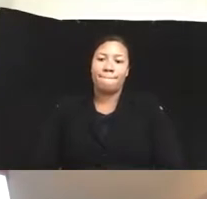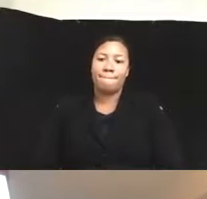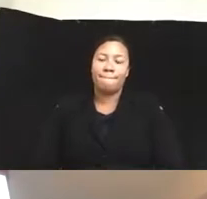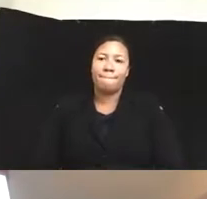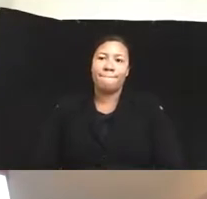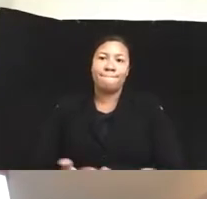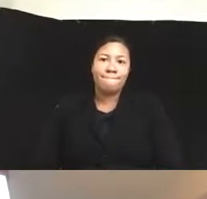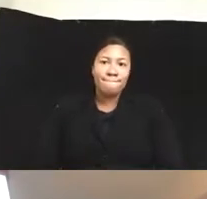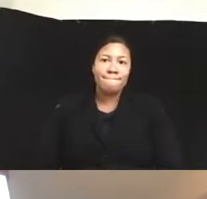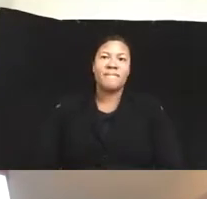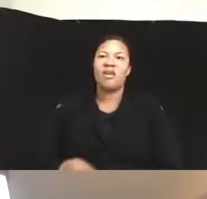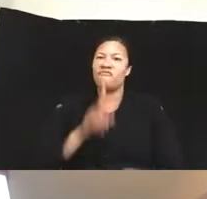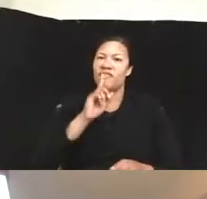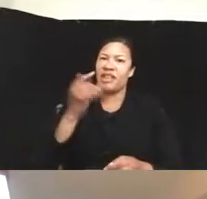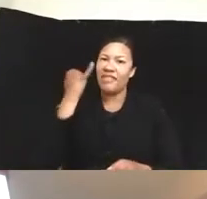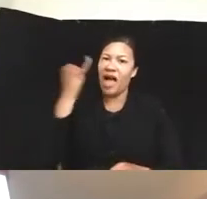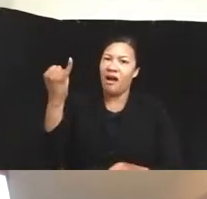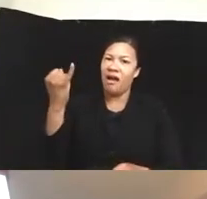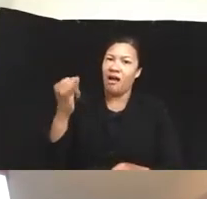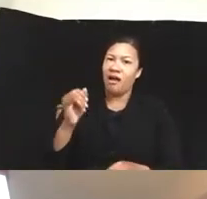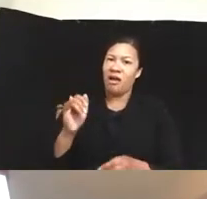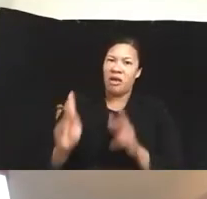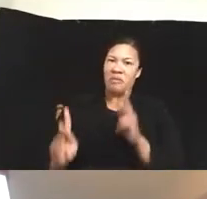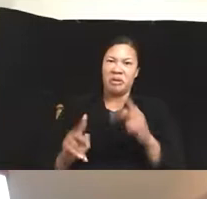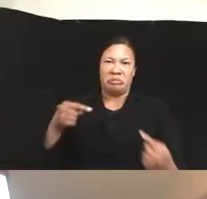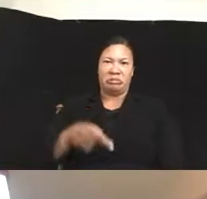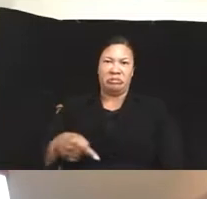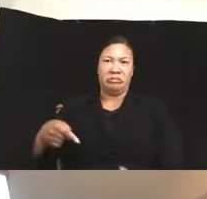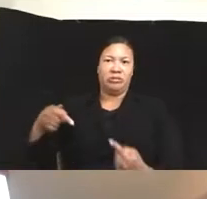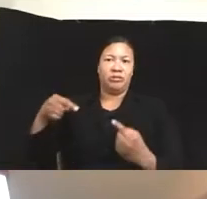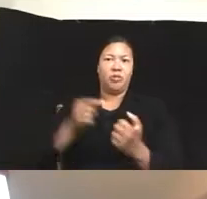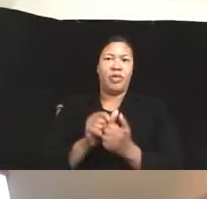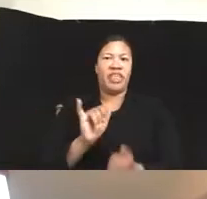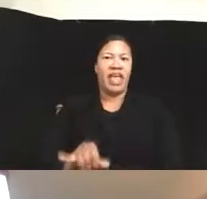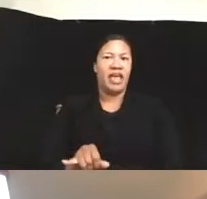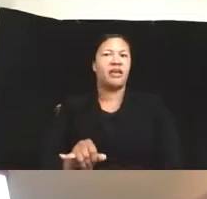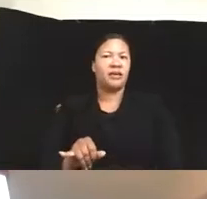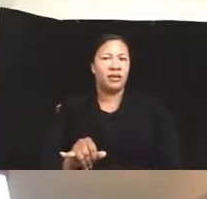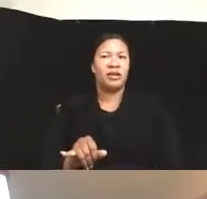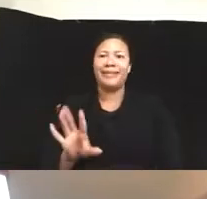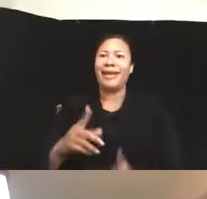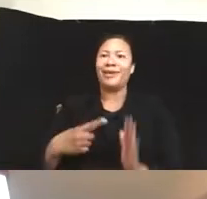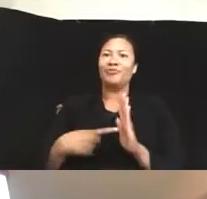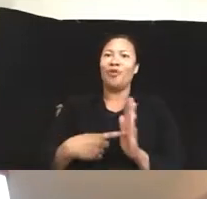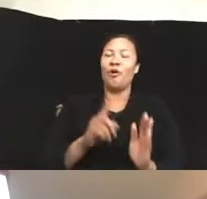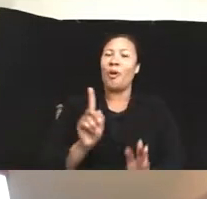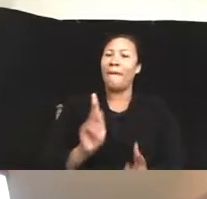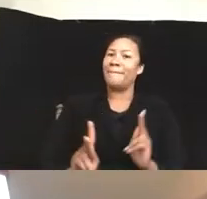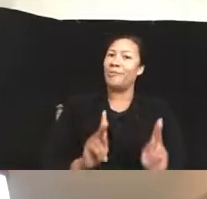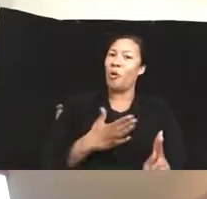and even the idea that people have so much trouble with that speaks to where people are willing to